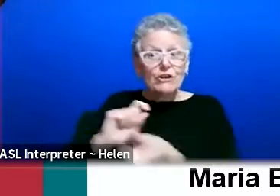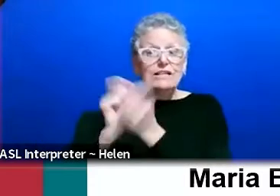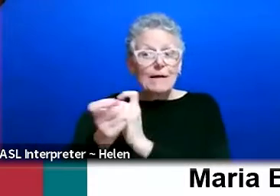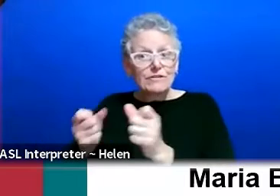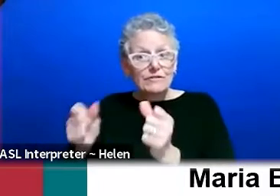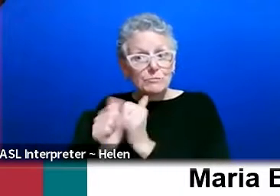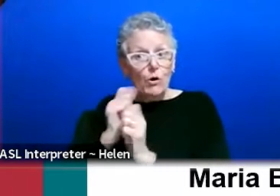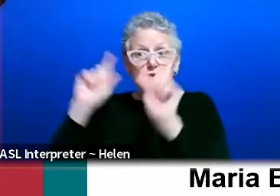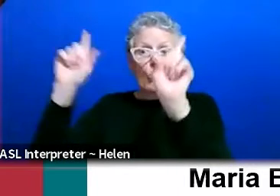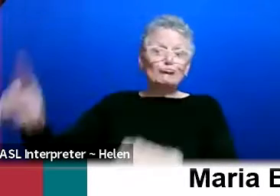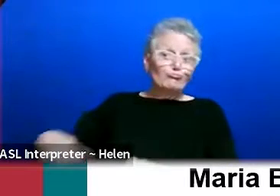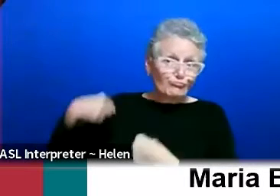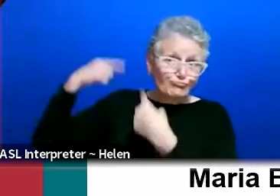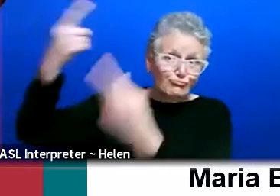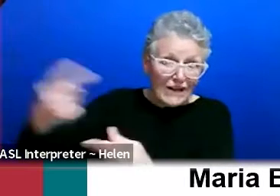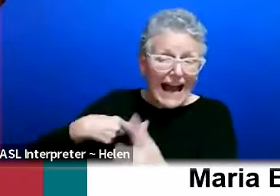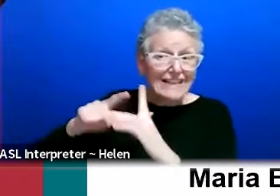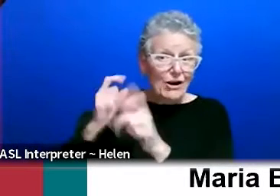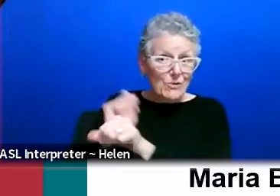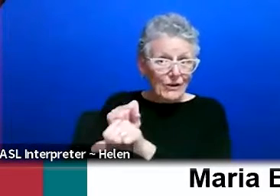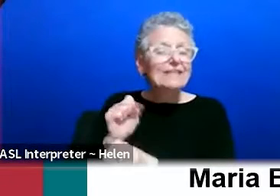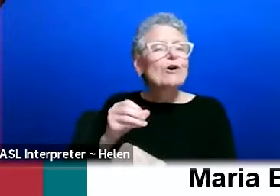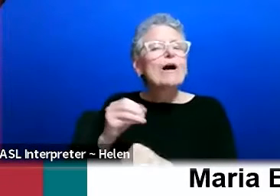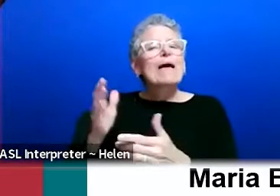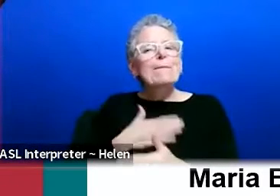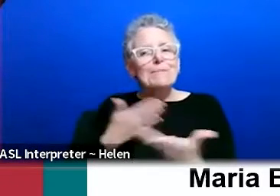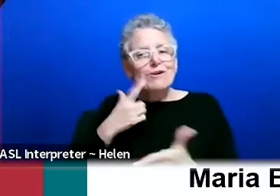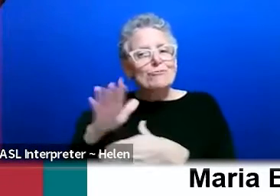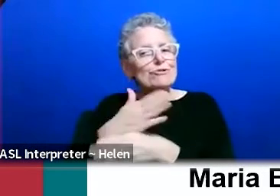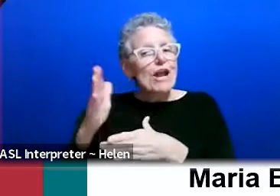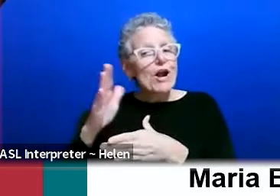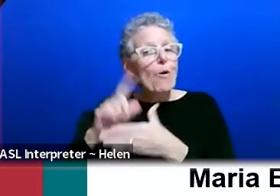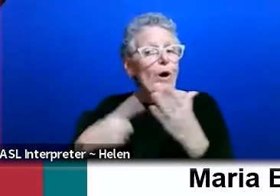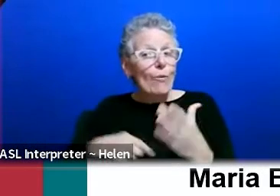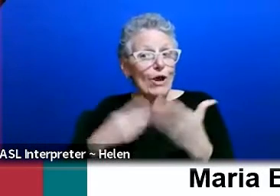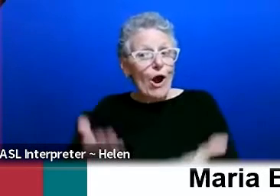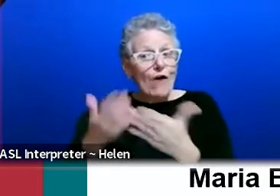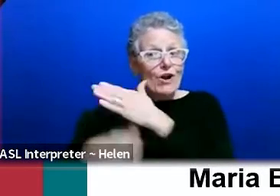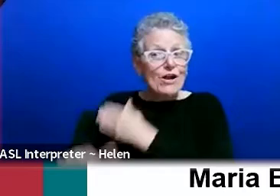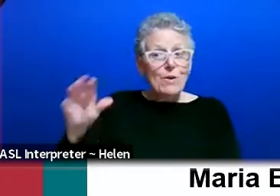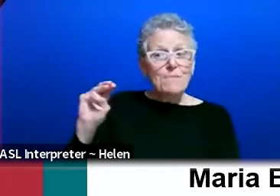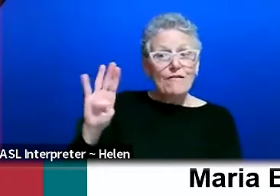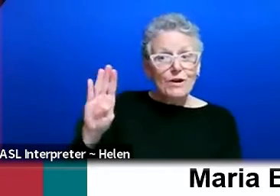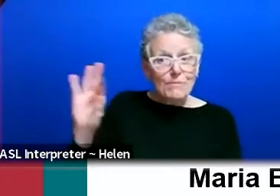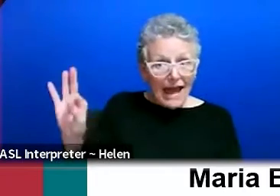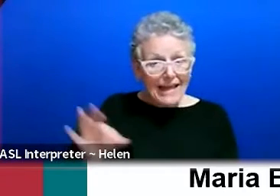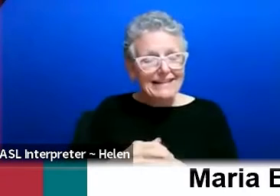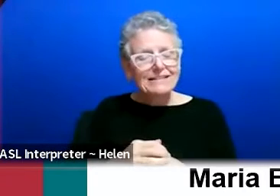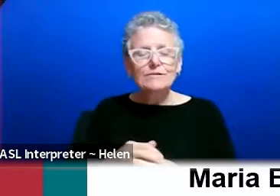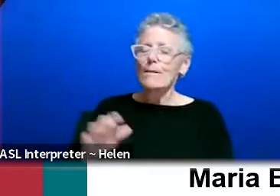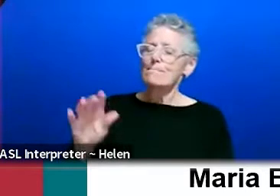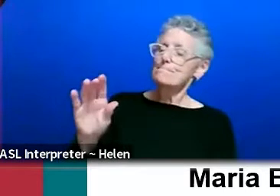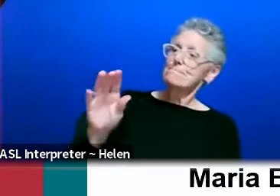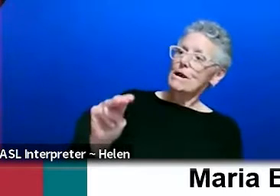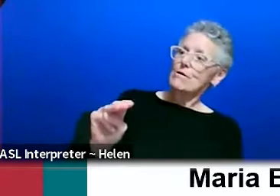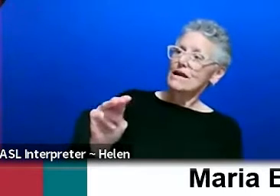career. So I'm happy to be here and to share a little bit about what we offer. Thank you. And now